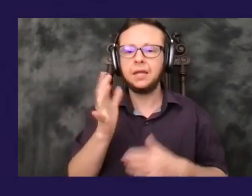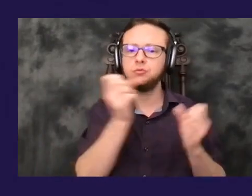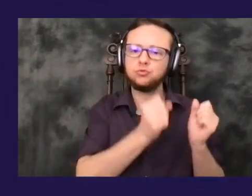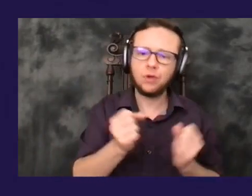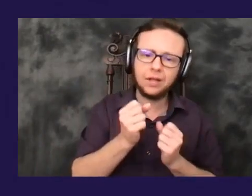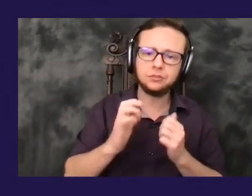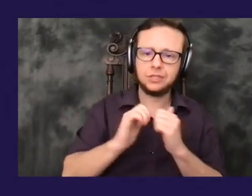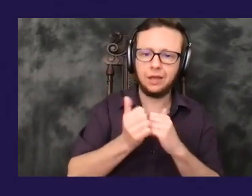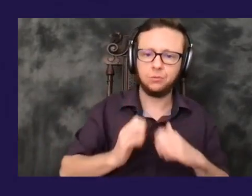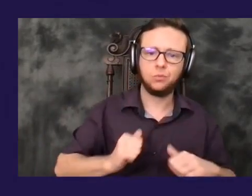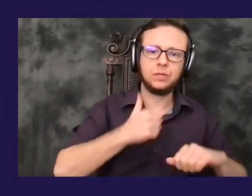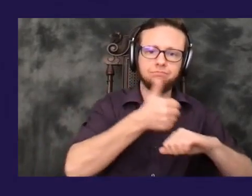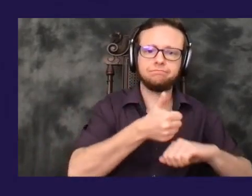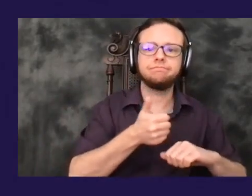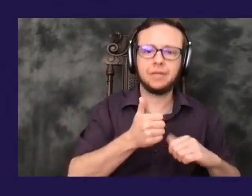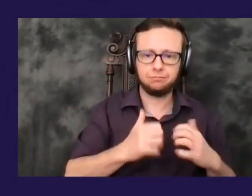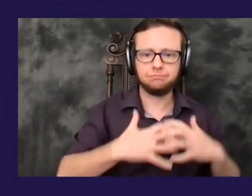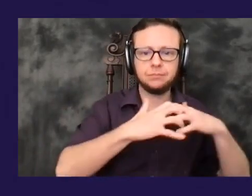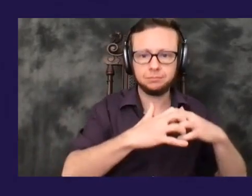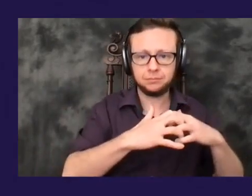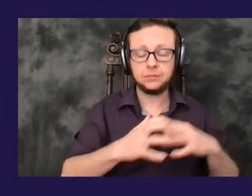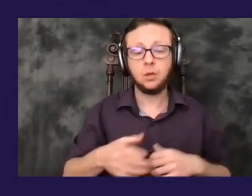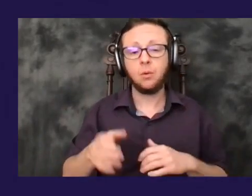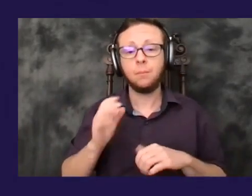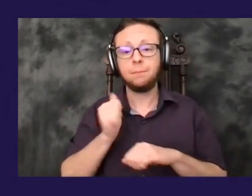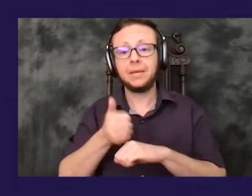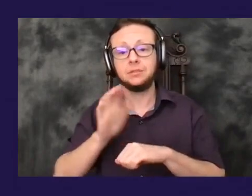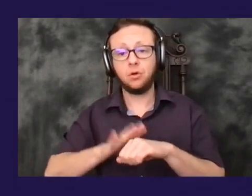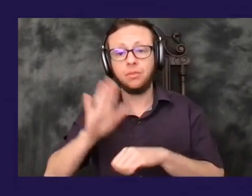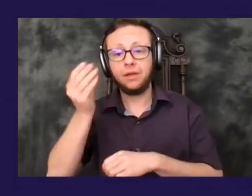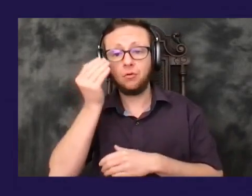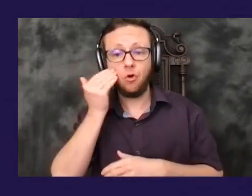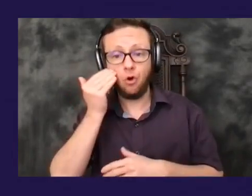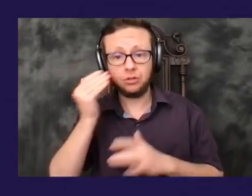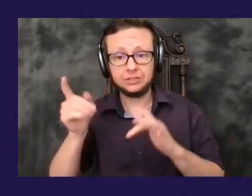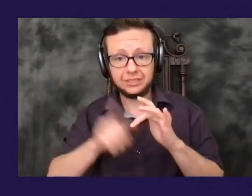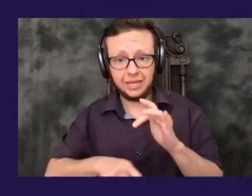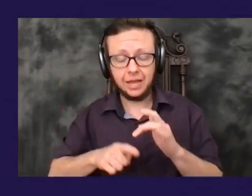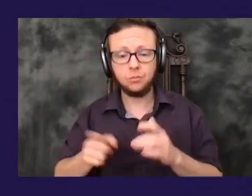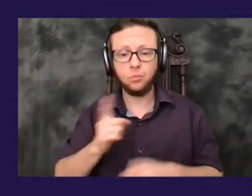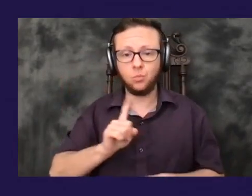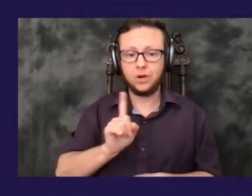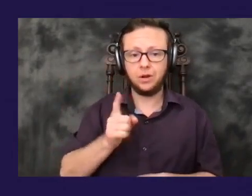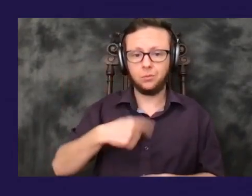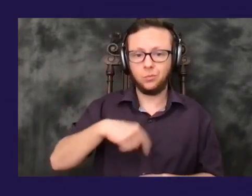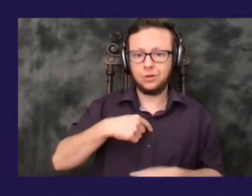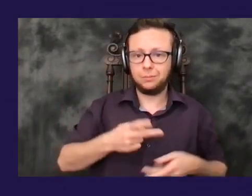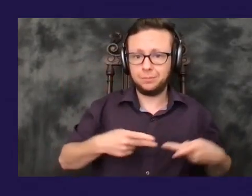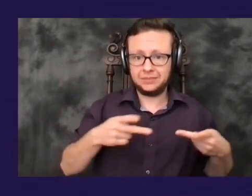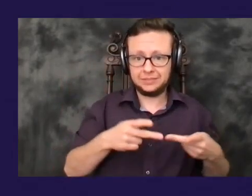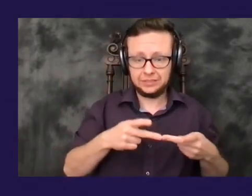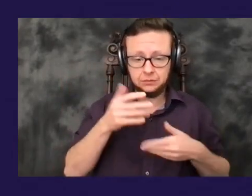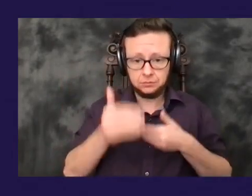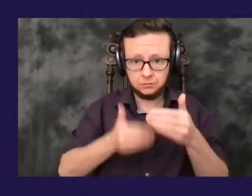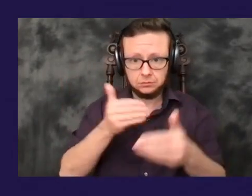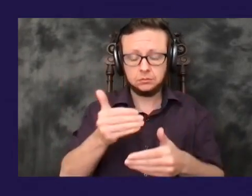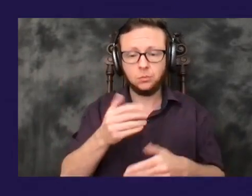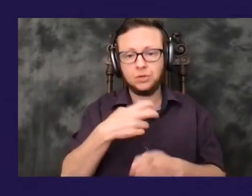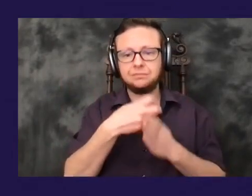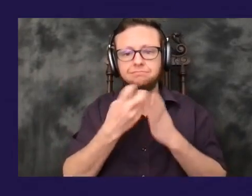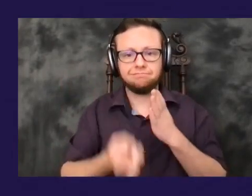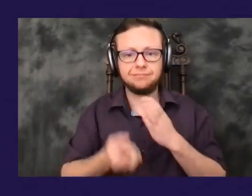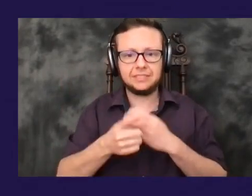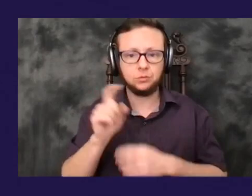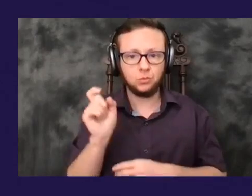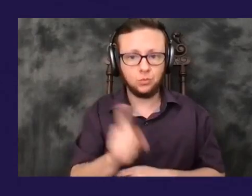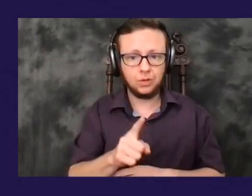So based on that knowledge gap and on where we're positioned at Rooted in Trust, we're delving into this question. And although the